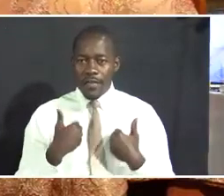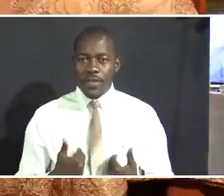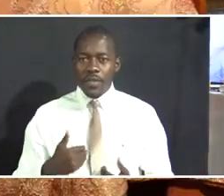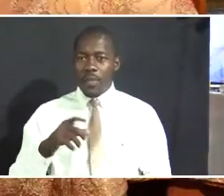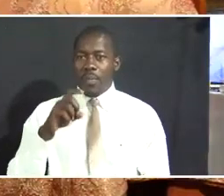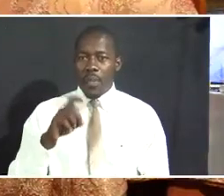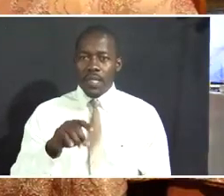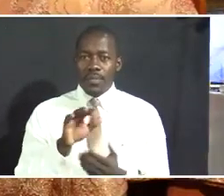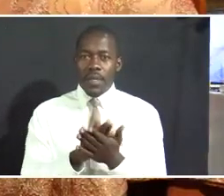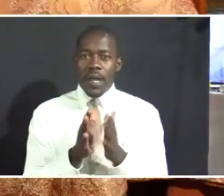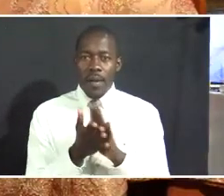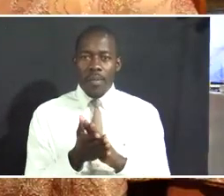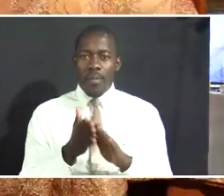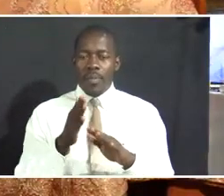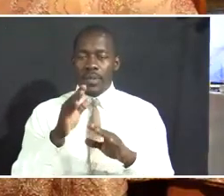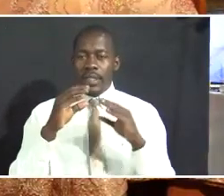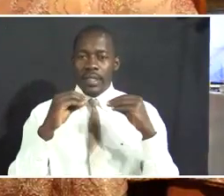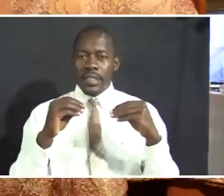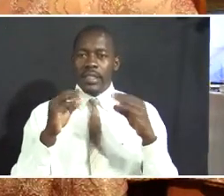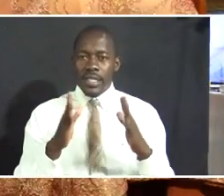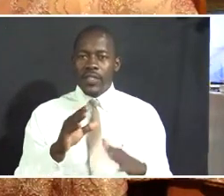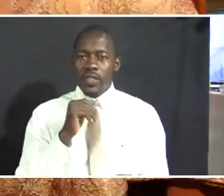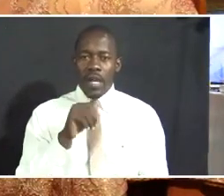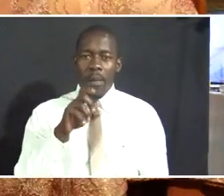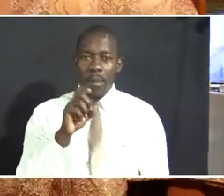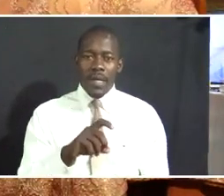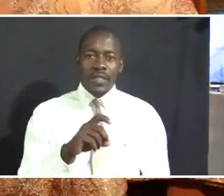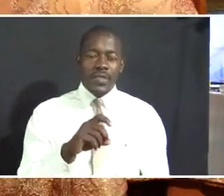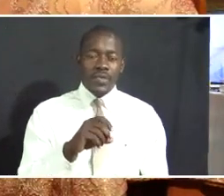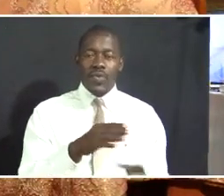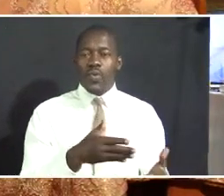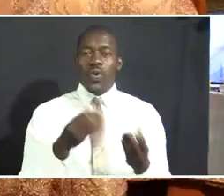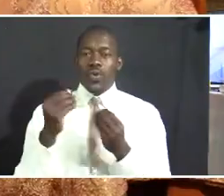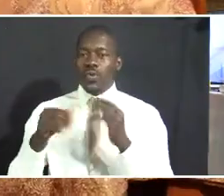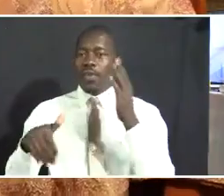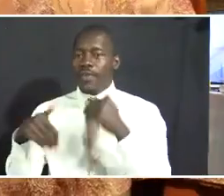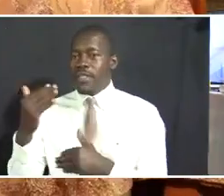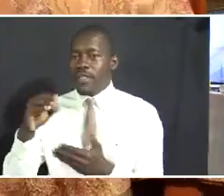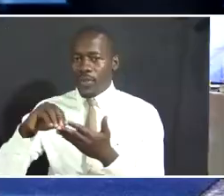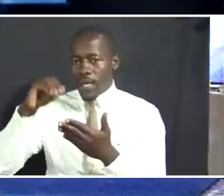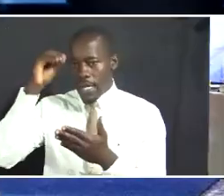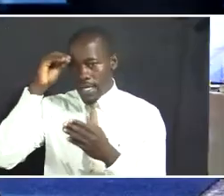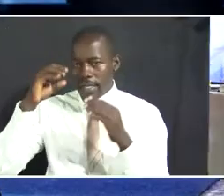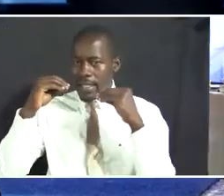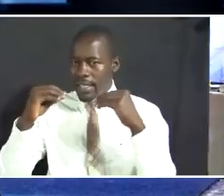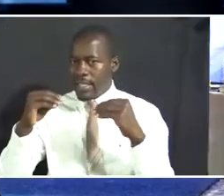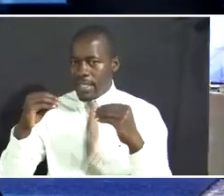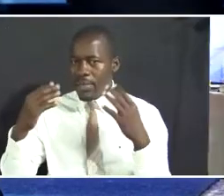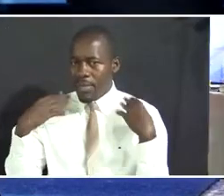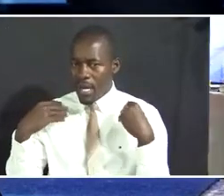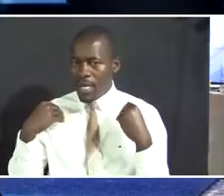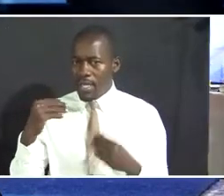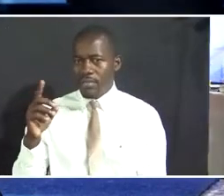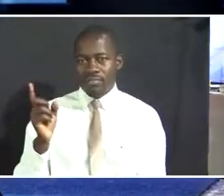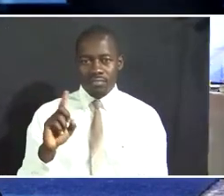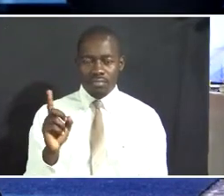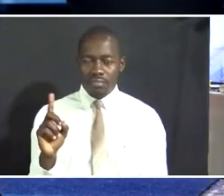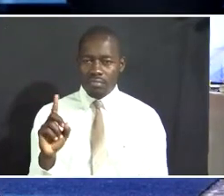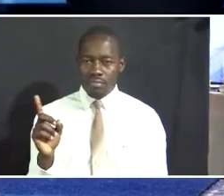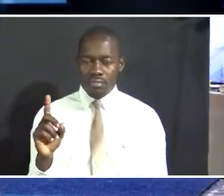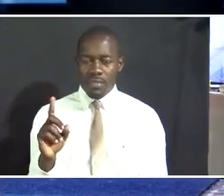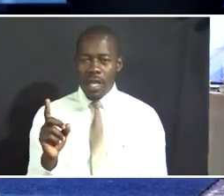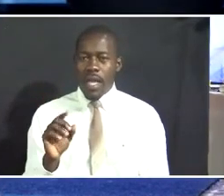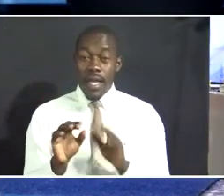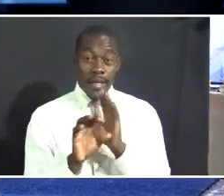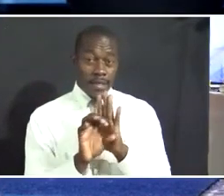the profession that we have taken. Now, in a public school, you could be that model